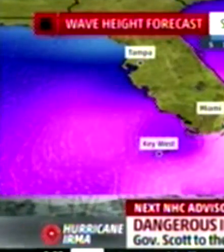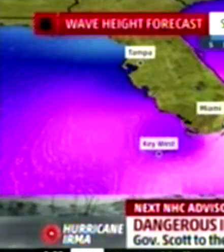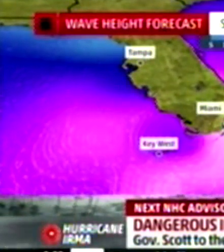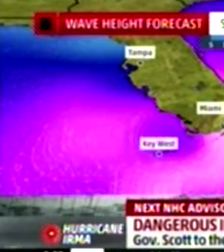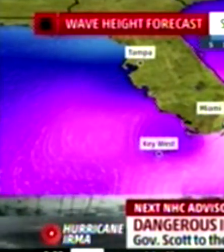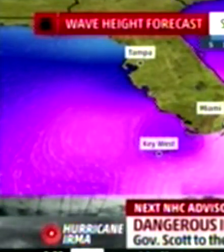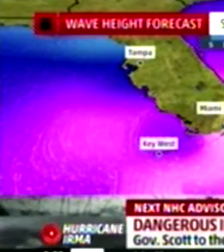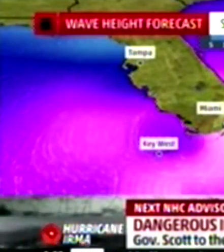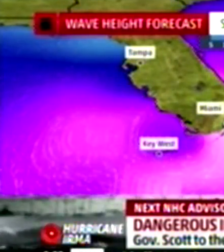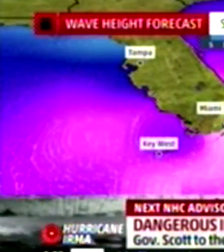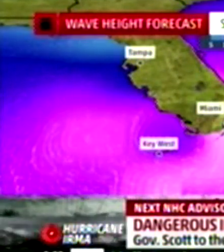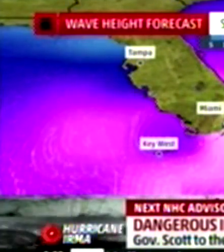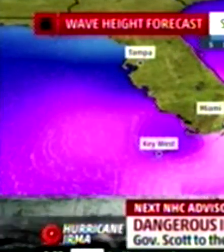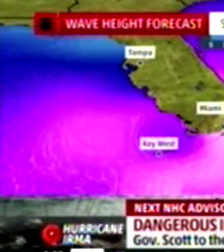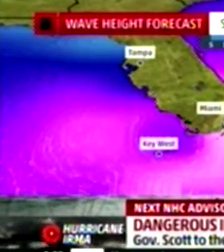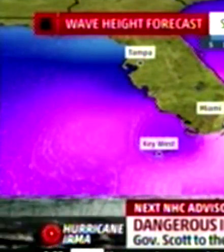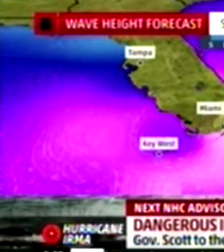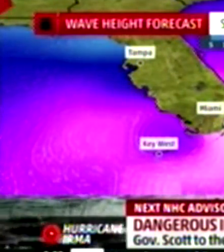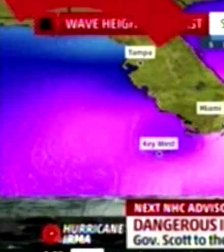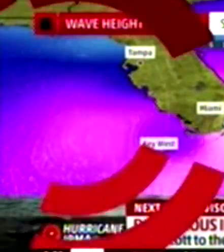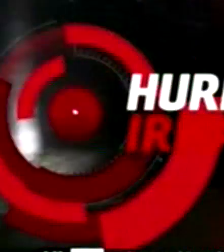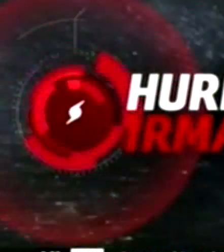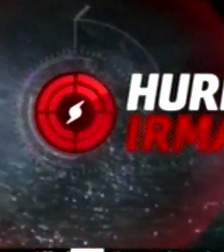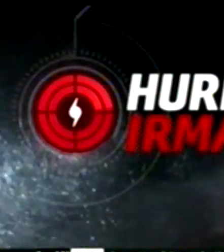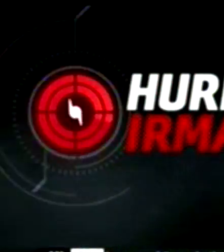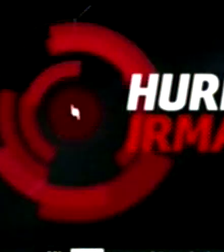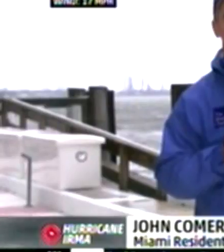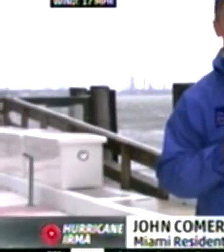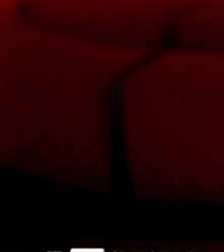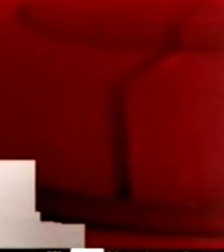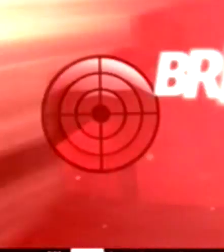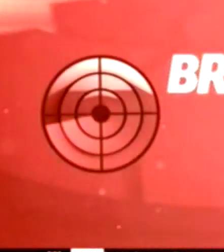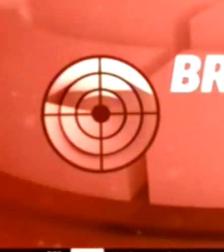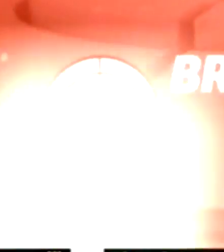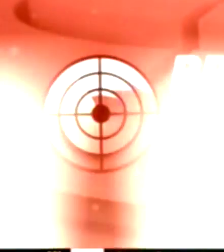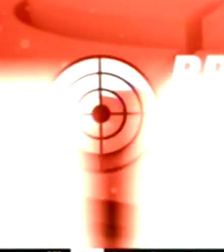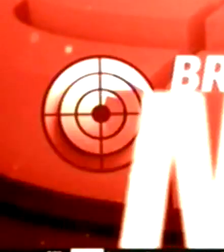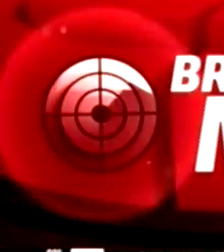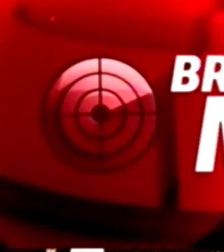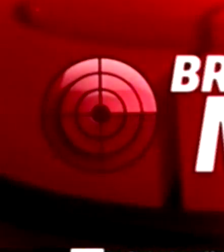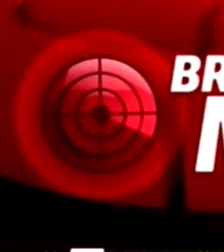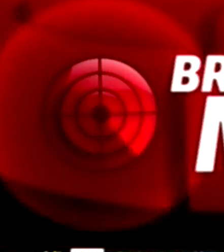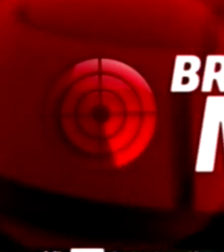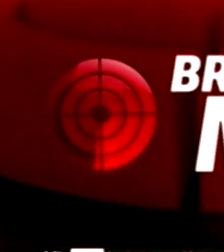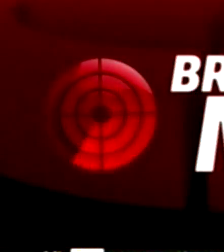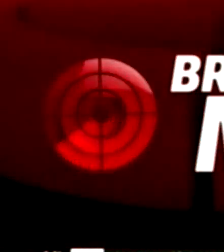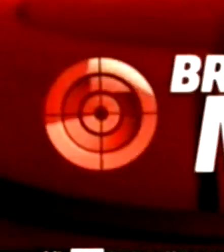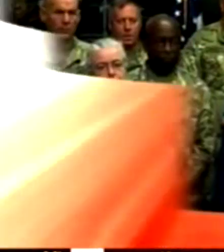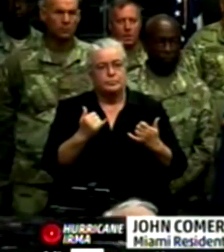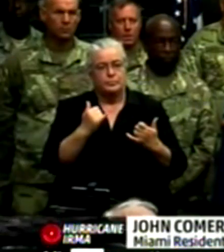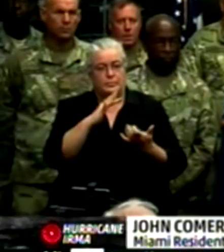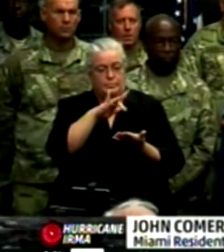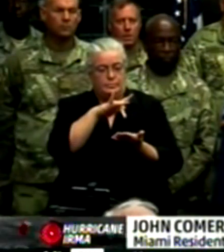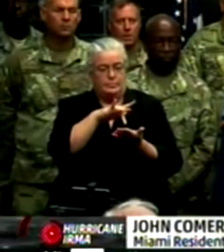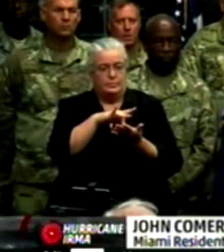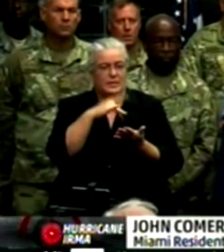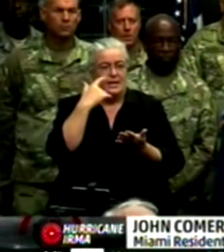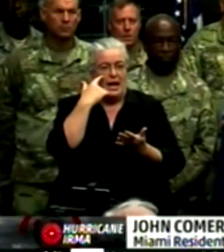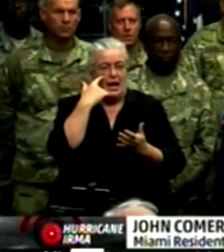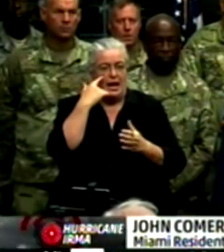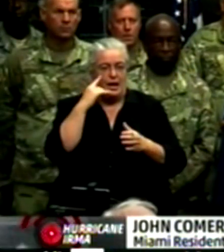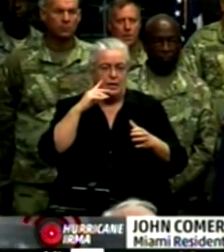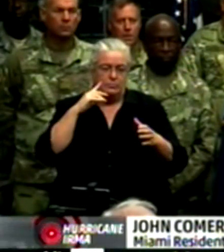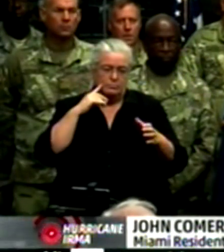Coast. Talk more about that coming up. All right, that's this hour here on the Weather Channel. Our temperature is getting better organized and will intensify as it approaches